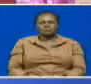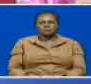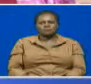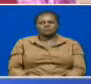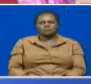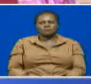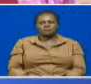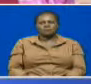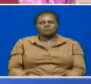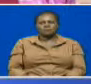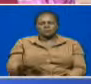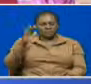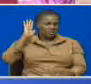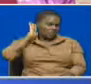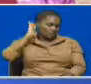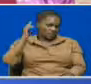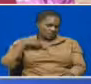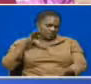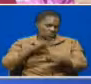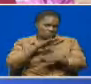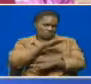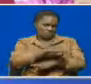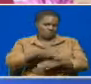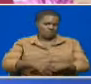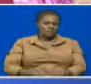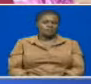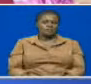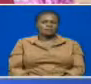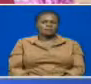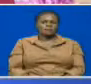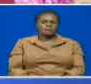Jane Gartier, I believe you can hear me. Good evening.